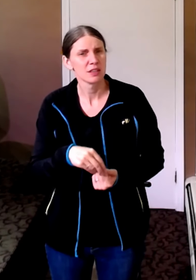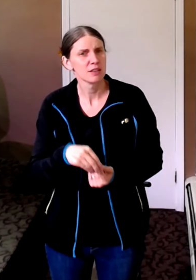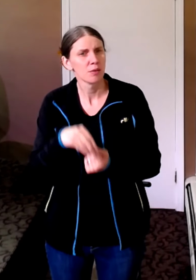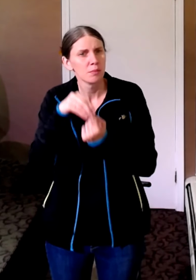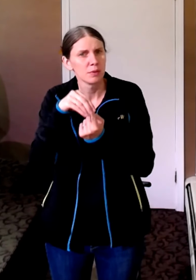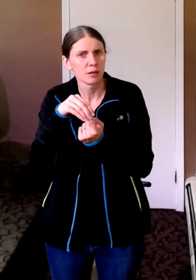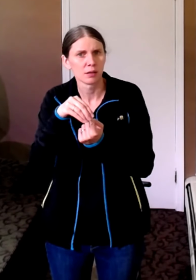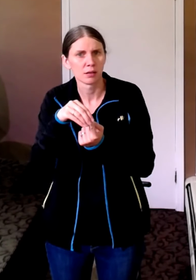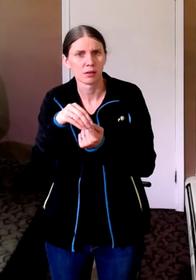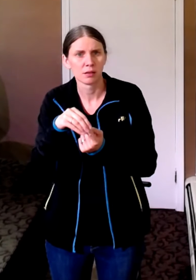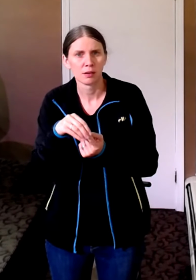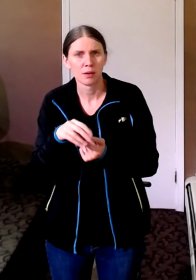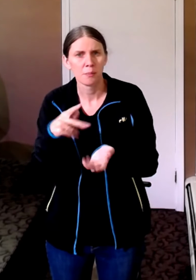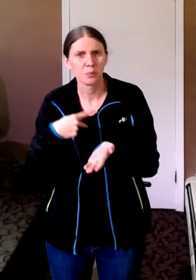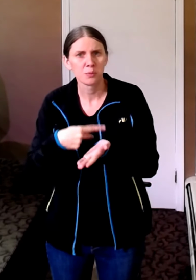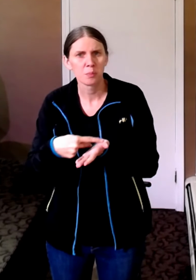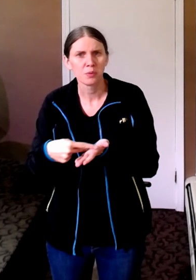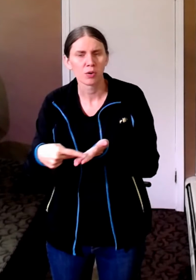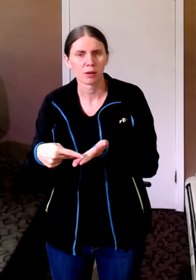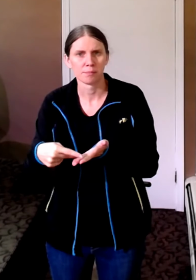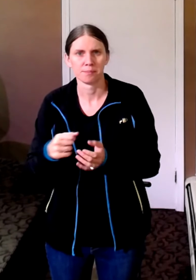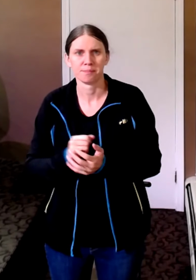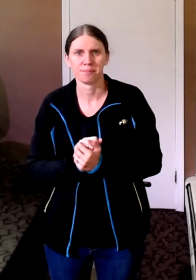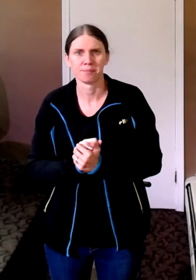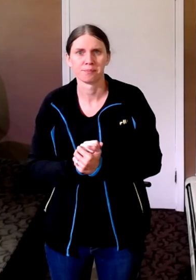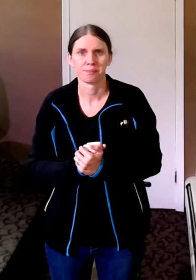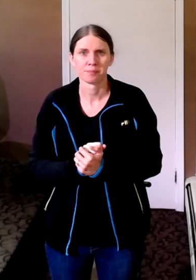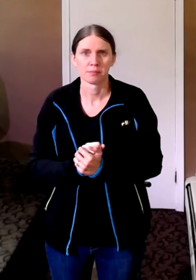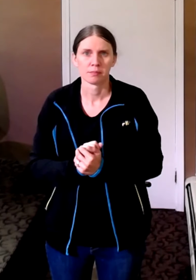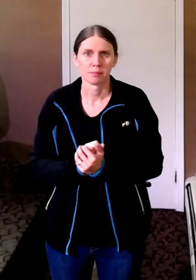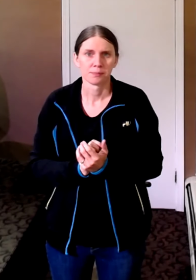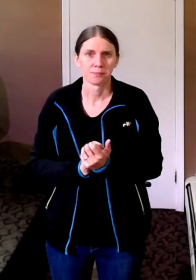so pure.